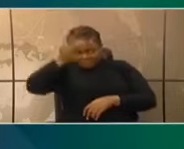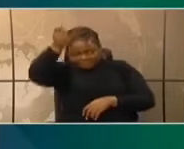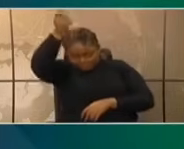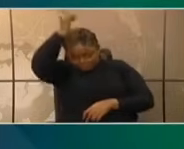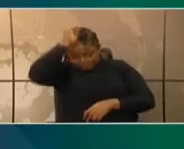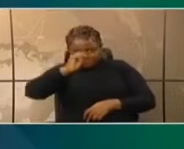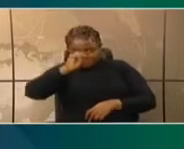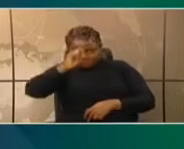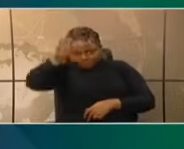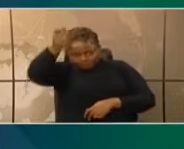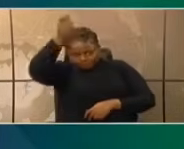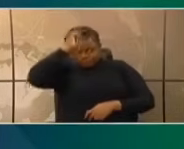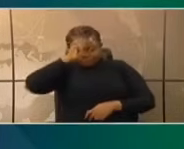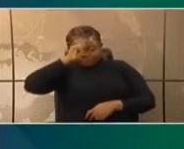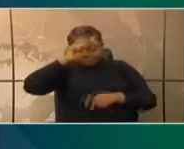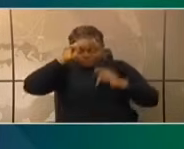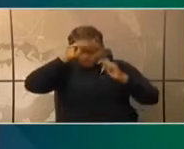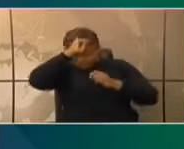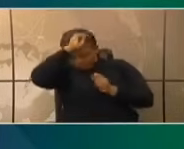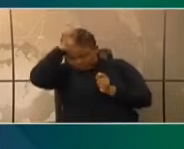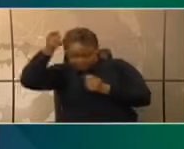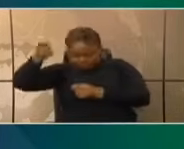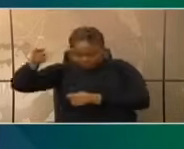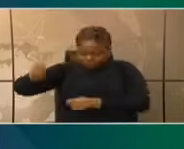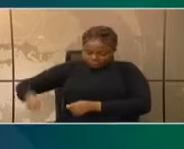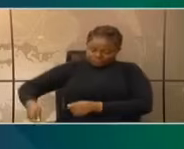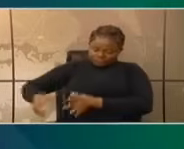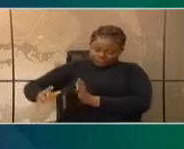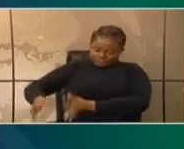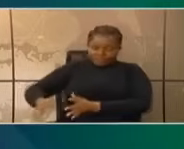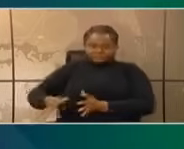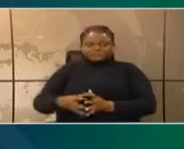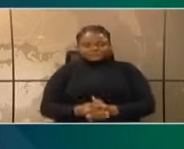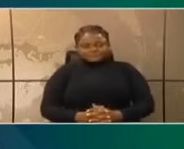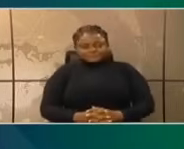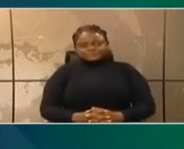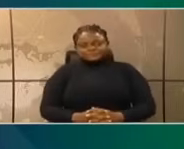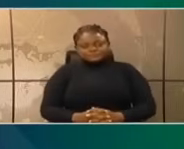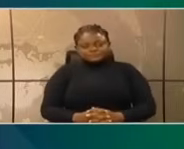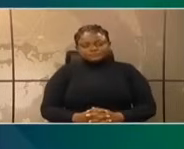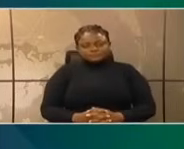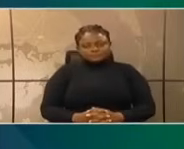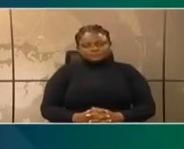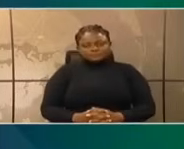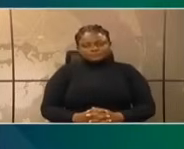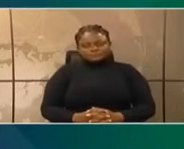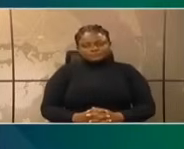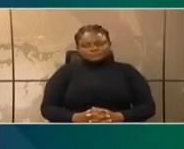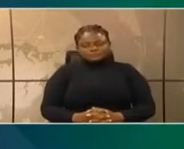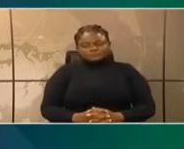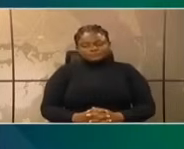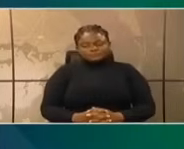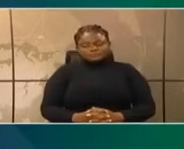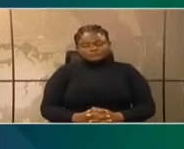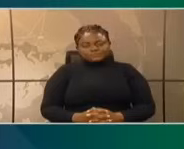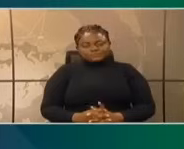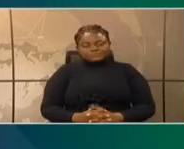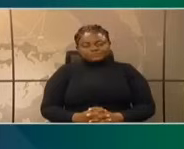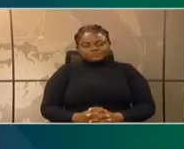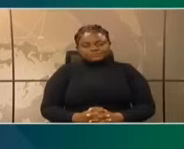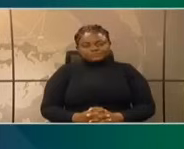eche eche no oyiye na o de ma onua Maakye o ye tie captain smart